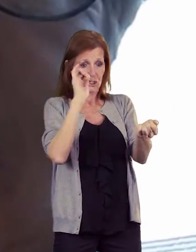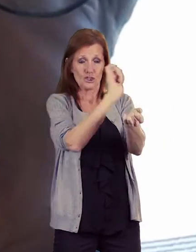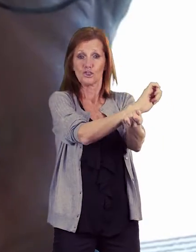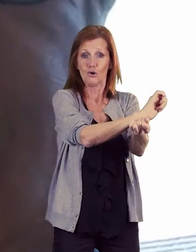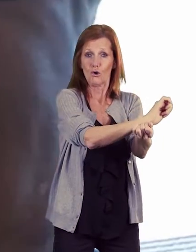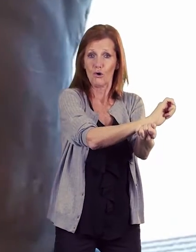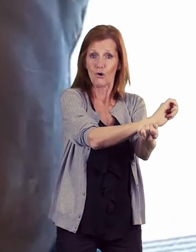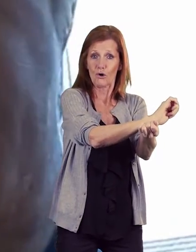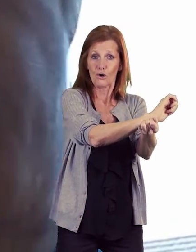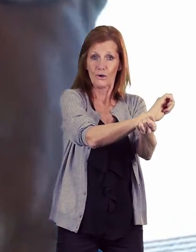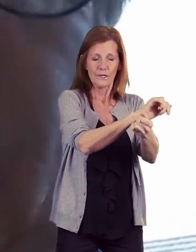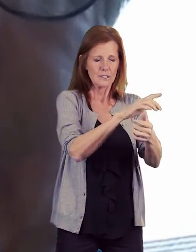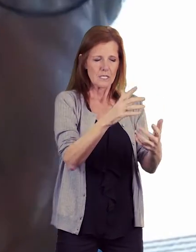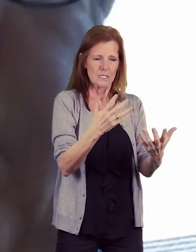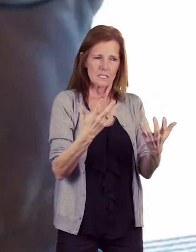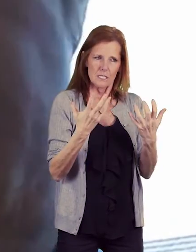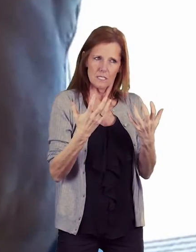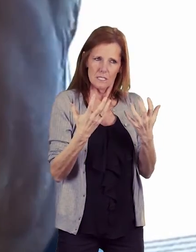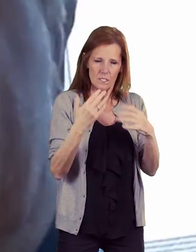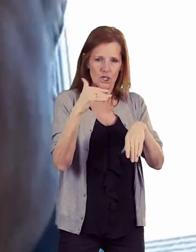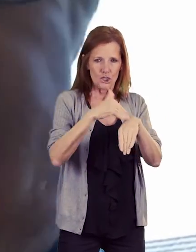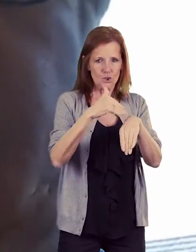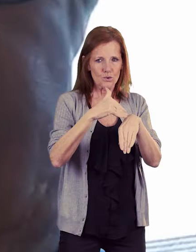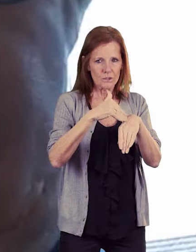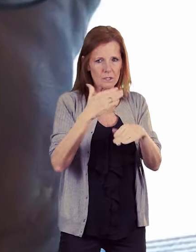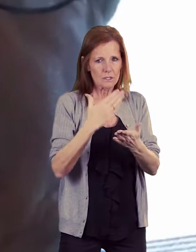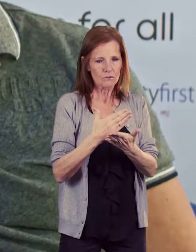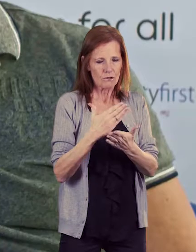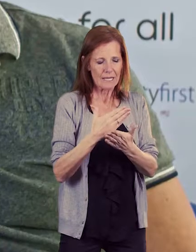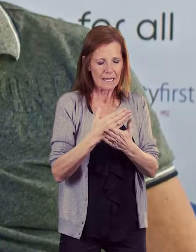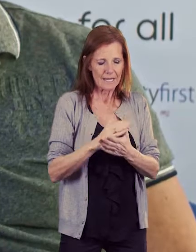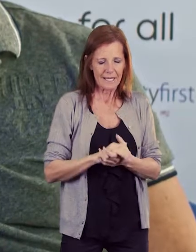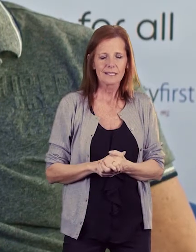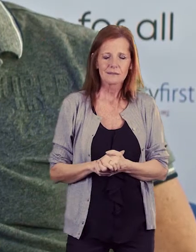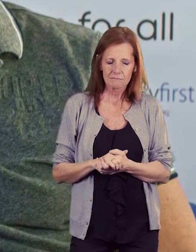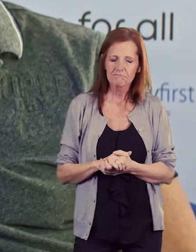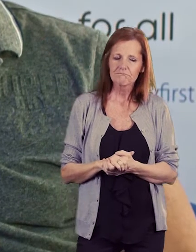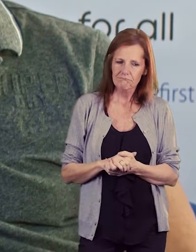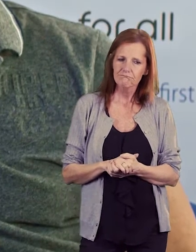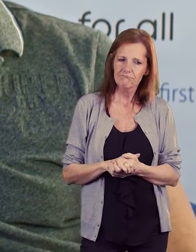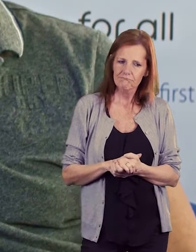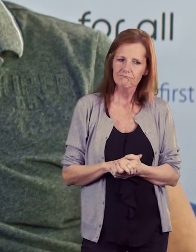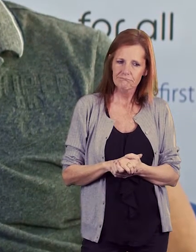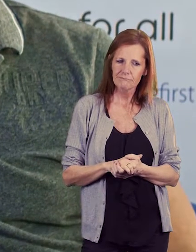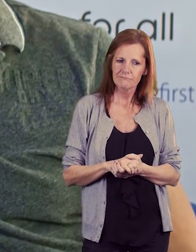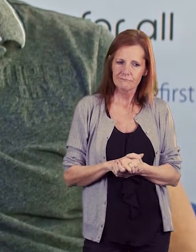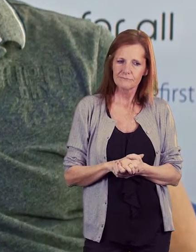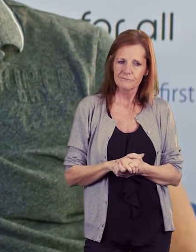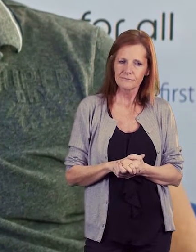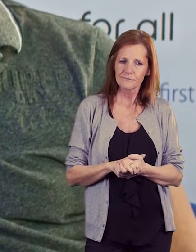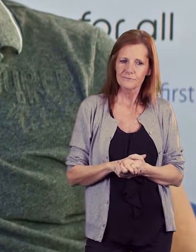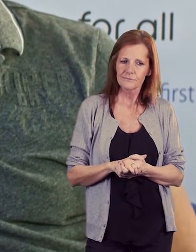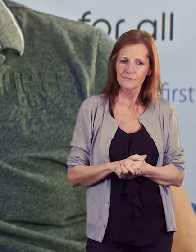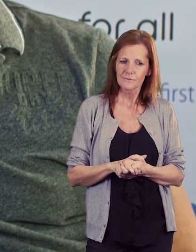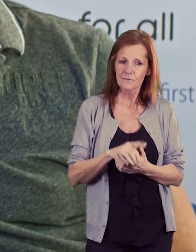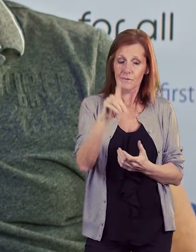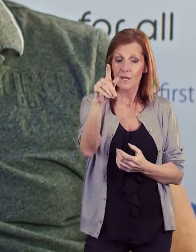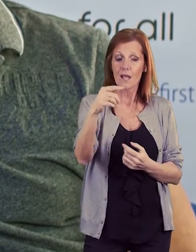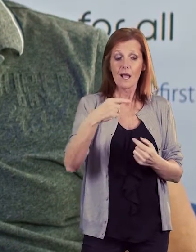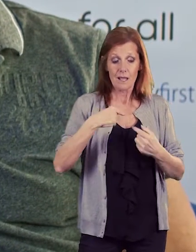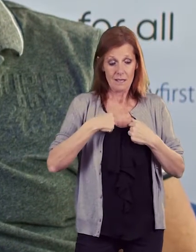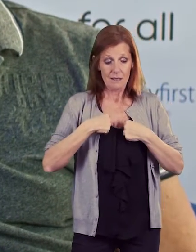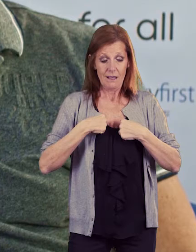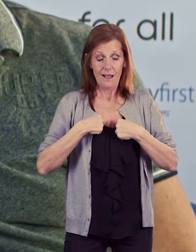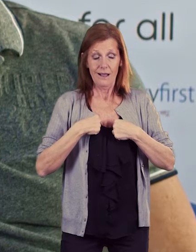between. Those are quite a pain, really, to be honest. Yeah. Okie dokie. I mean, one of the things that